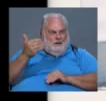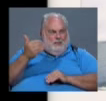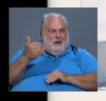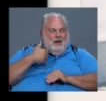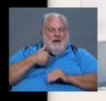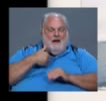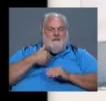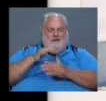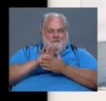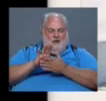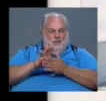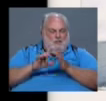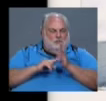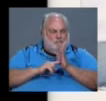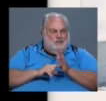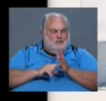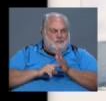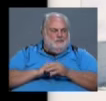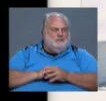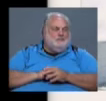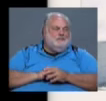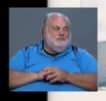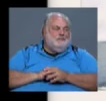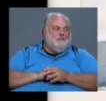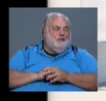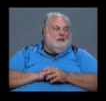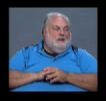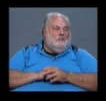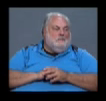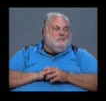that we'll show you here in a minute. Next, please.